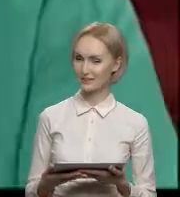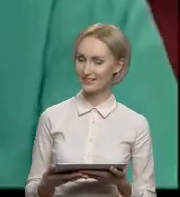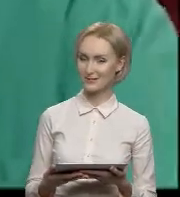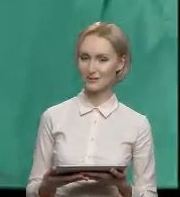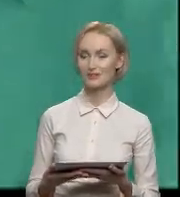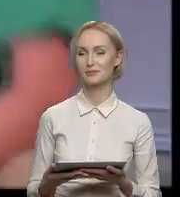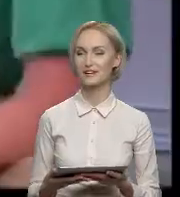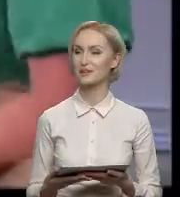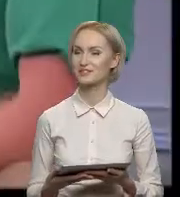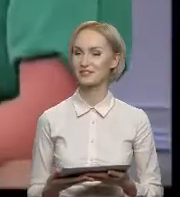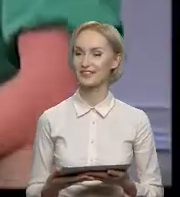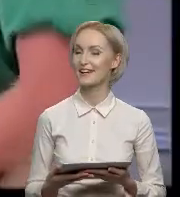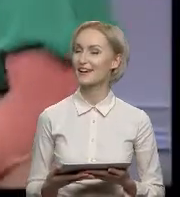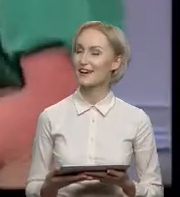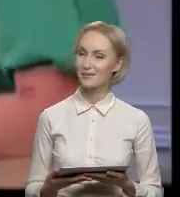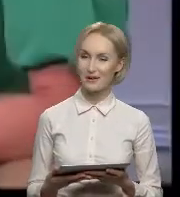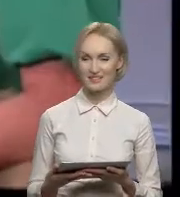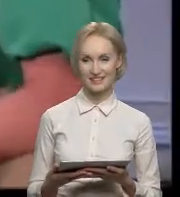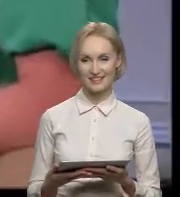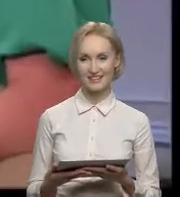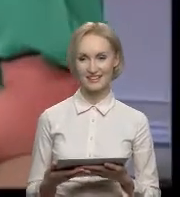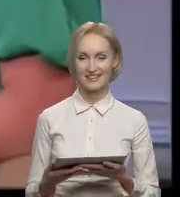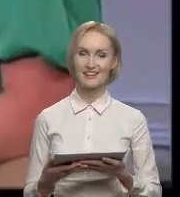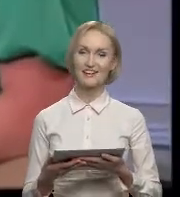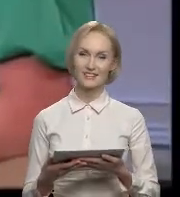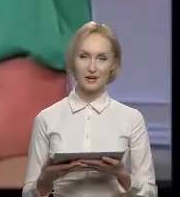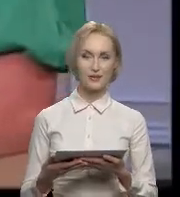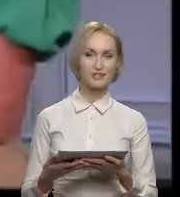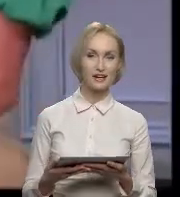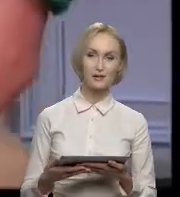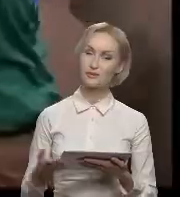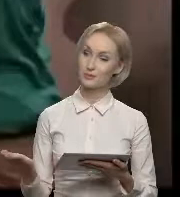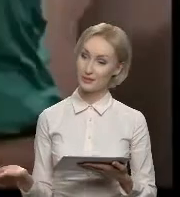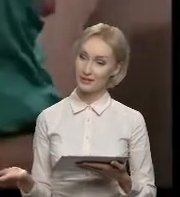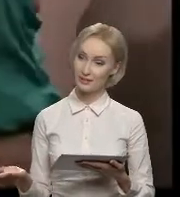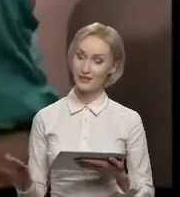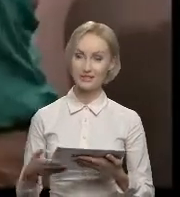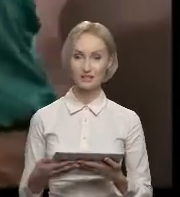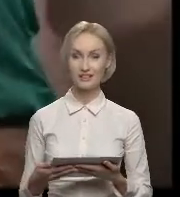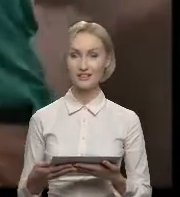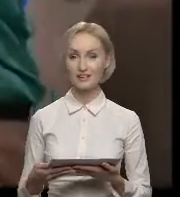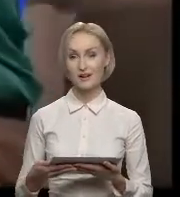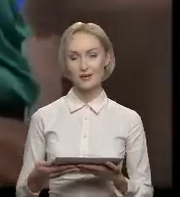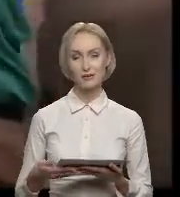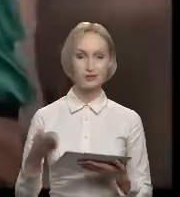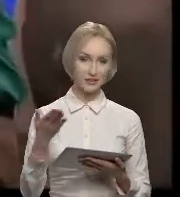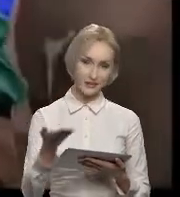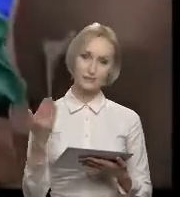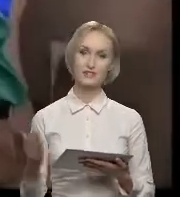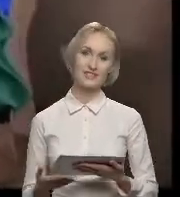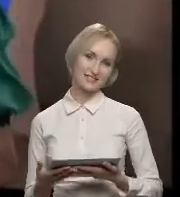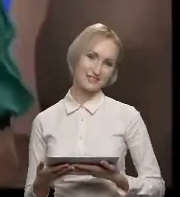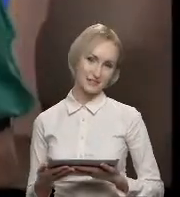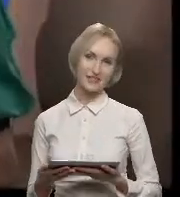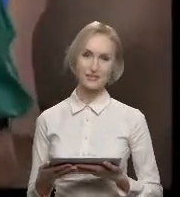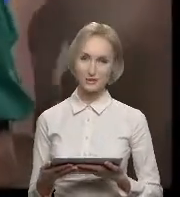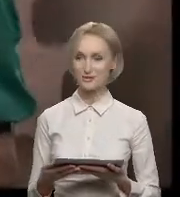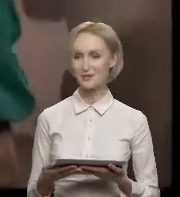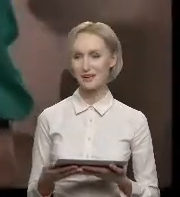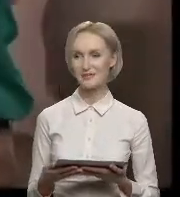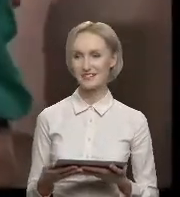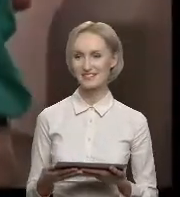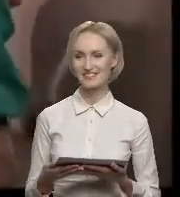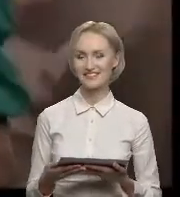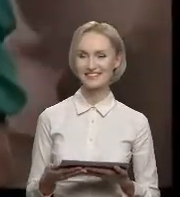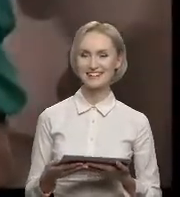one night back. Jazz, he was with you. Who's your last child? Do you want to hear something else, honey? Is she the baby mama of your baby?